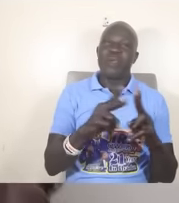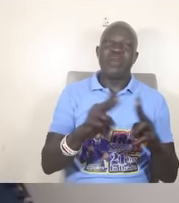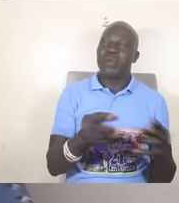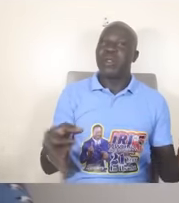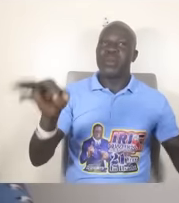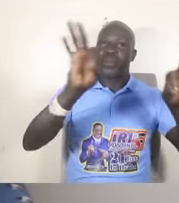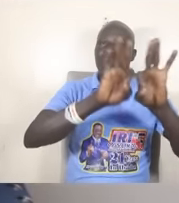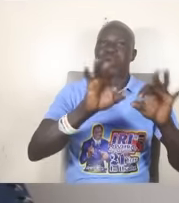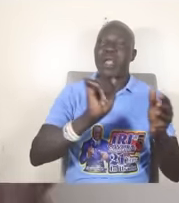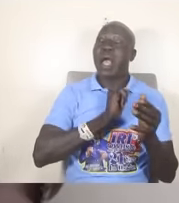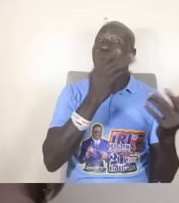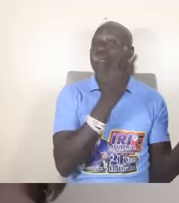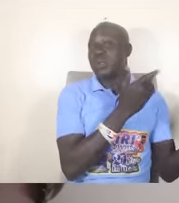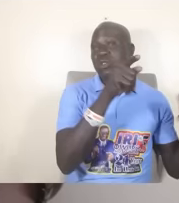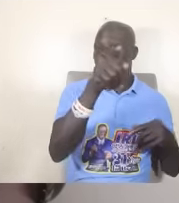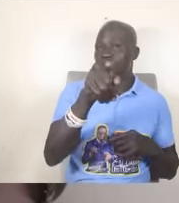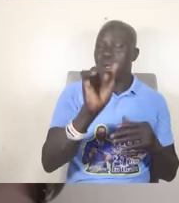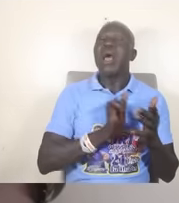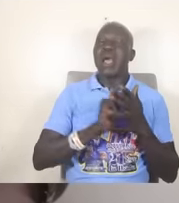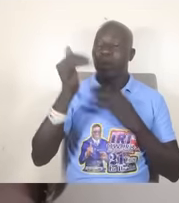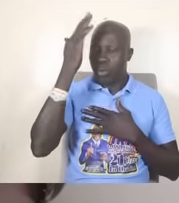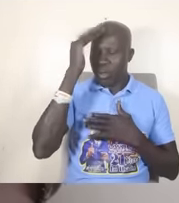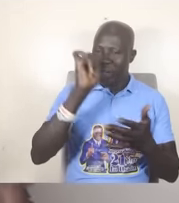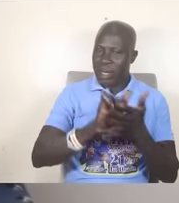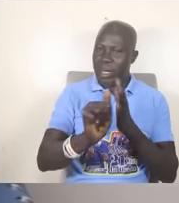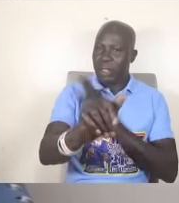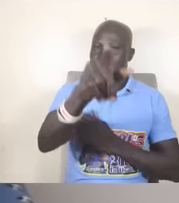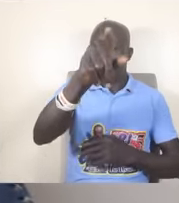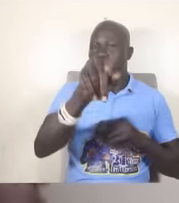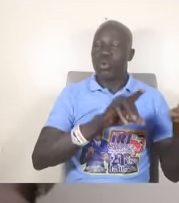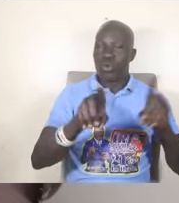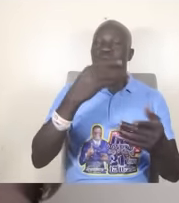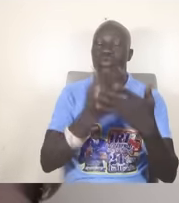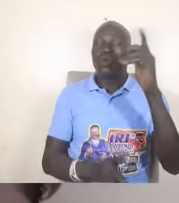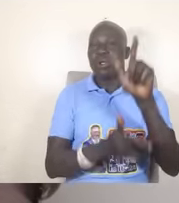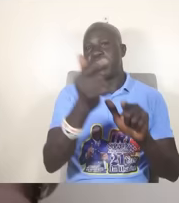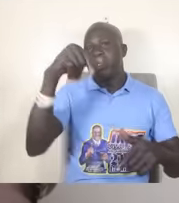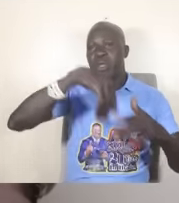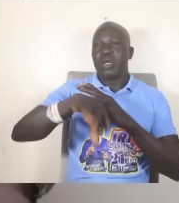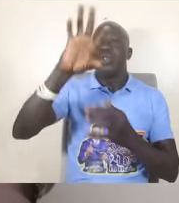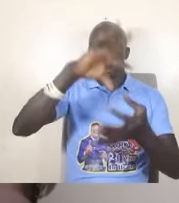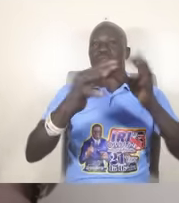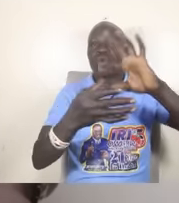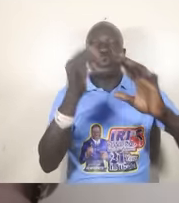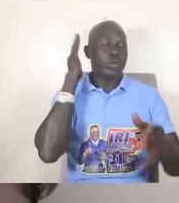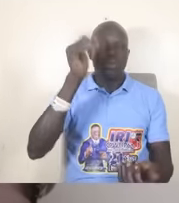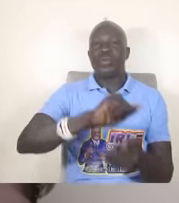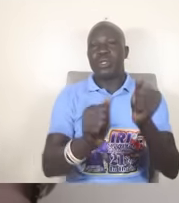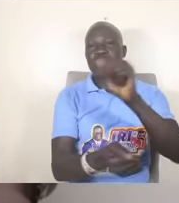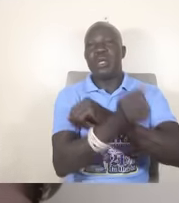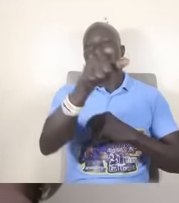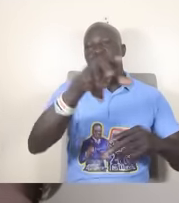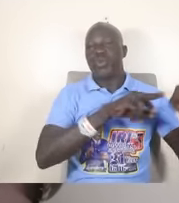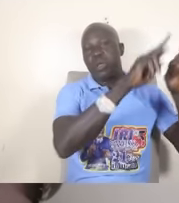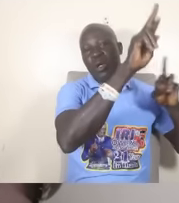important. I'm expecting you. I know that. Oluwa, the Lord will do something great for you. In the name of Jesus, we